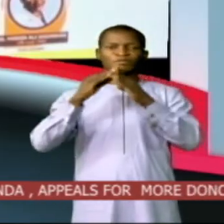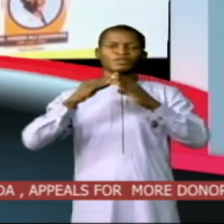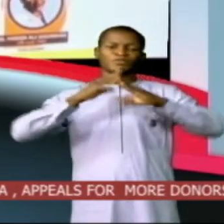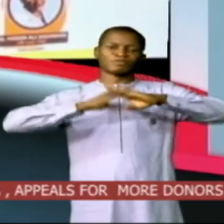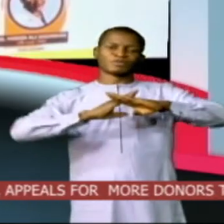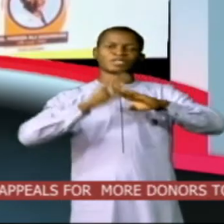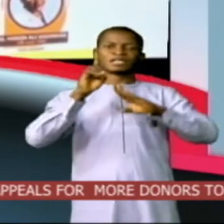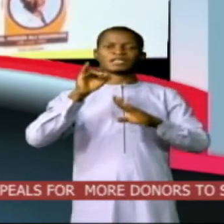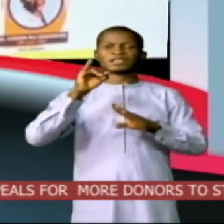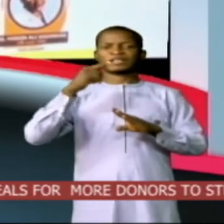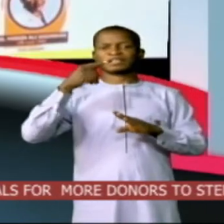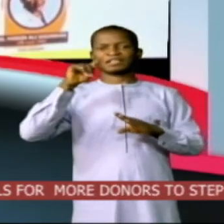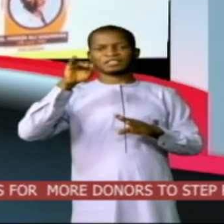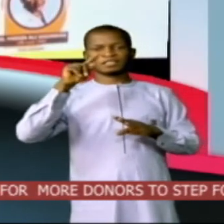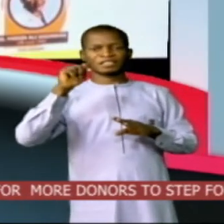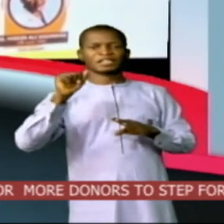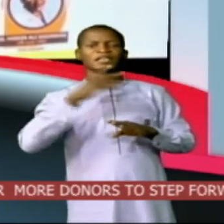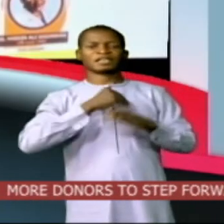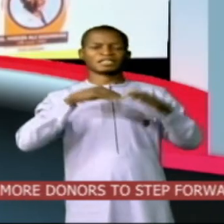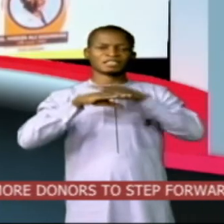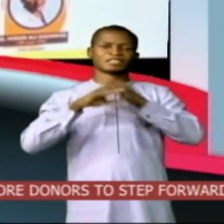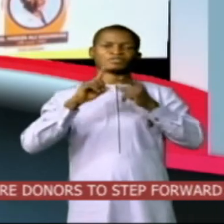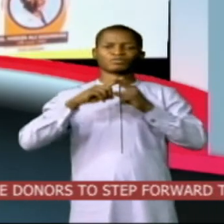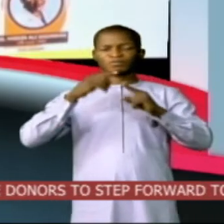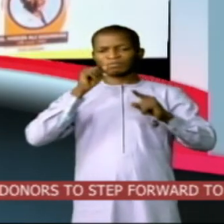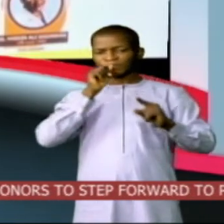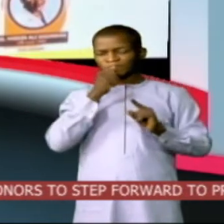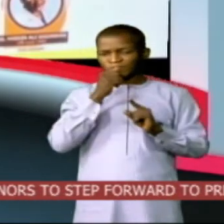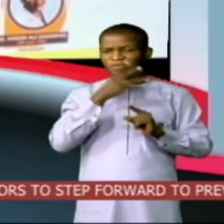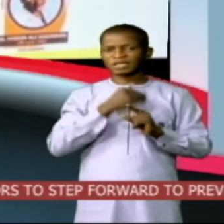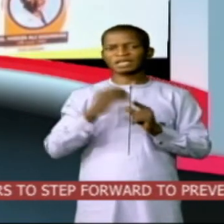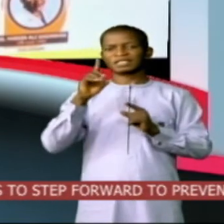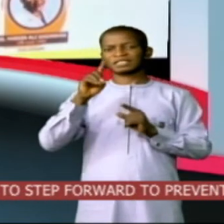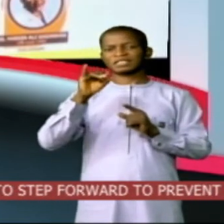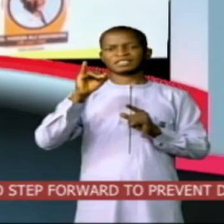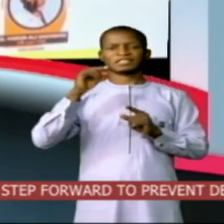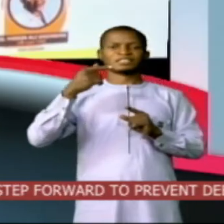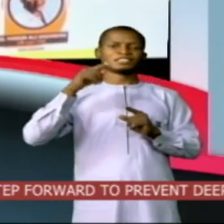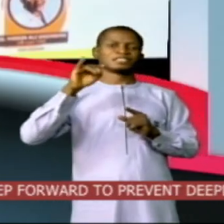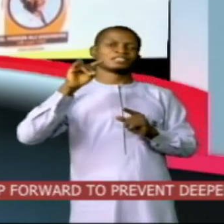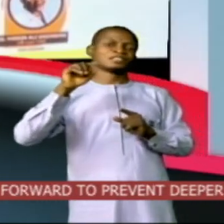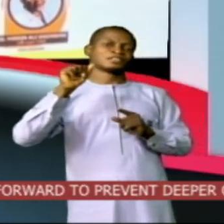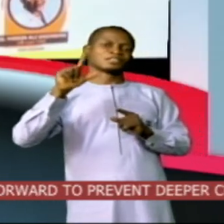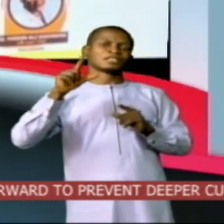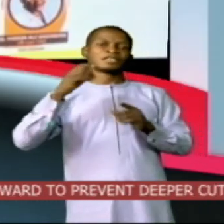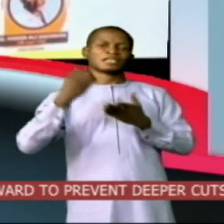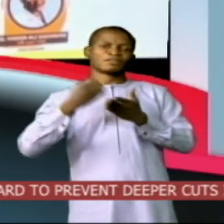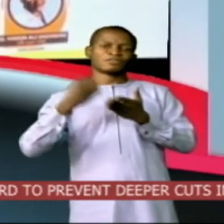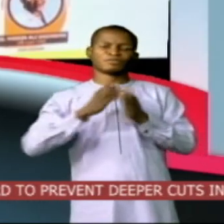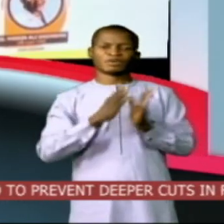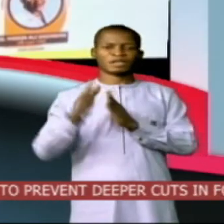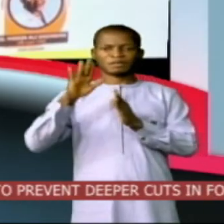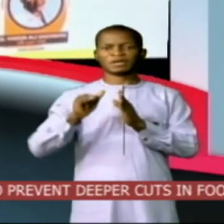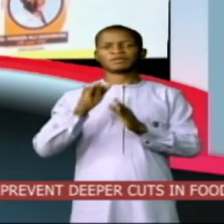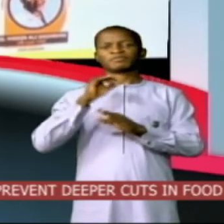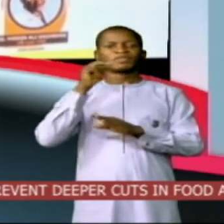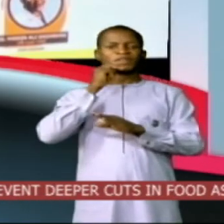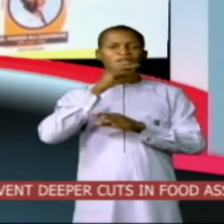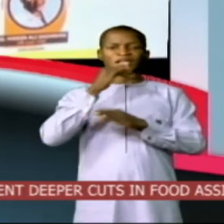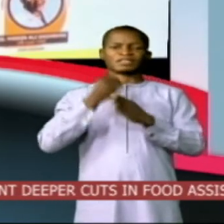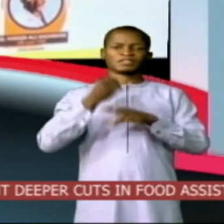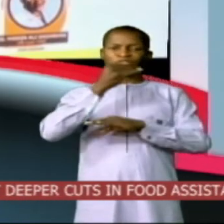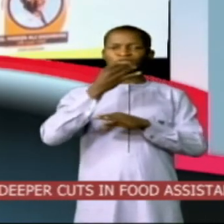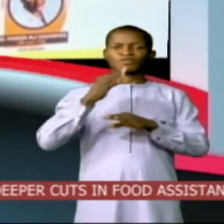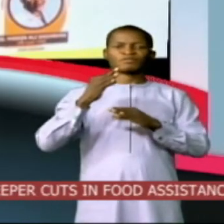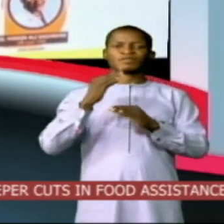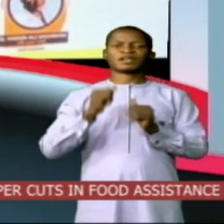Digital Consumers and Assets, Privacy and Digital Economy, organized by the Nigerian Institute of Advanced Legal